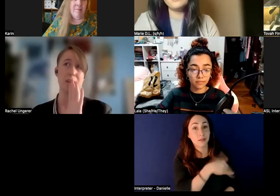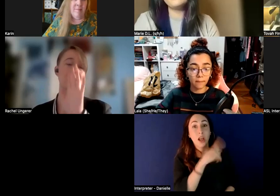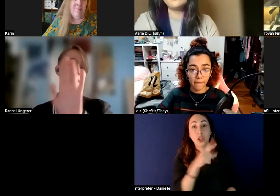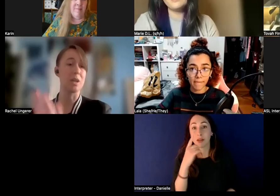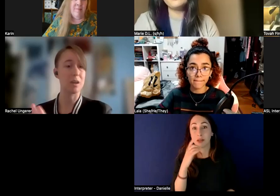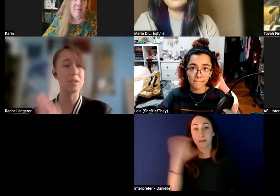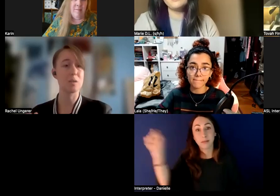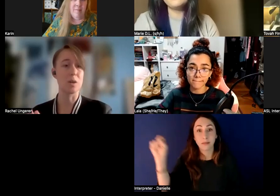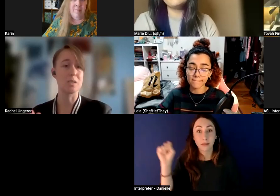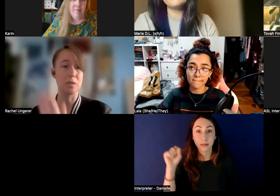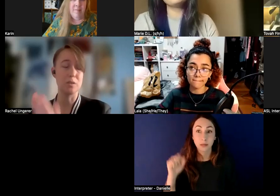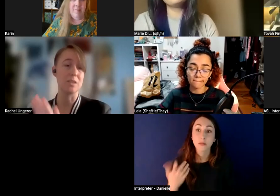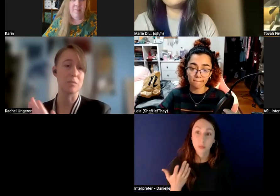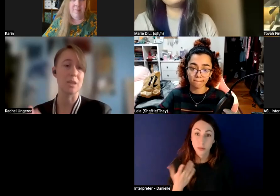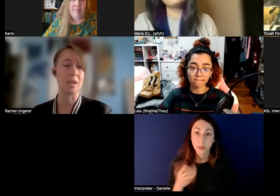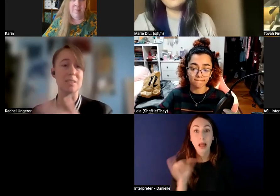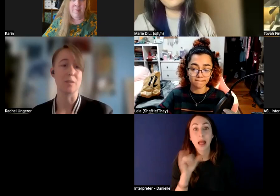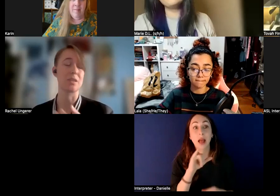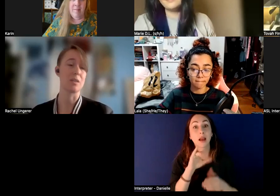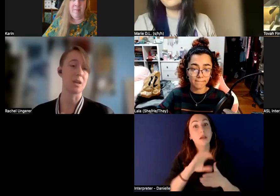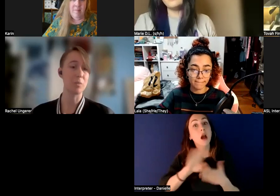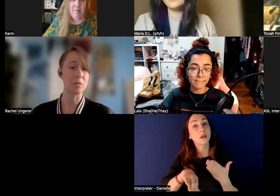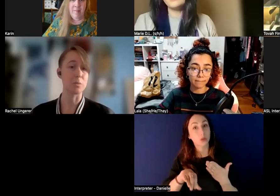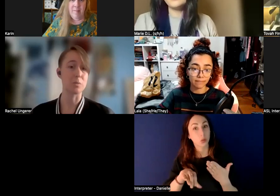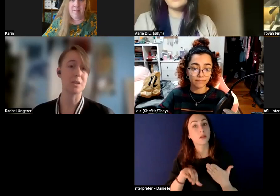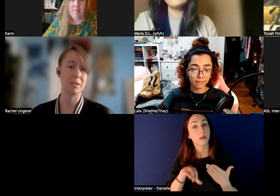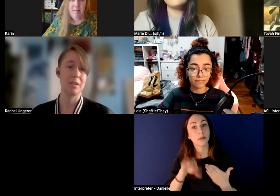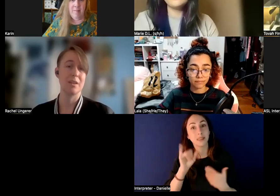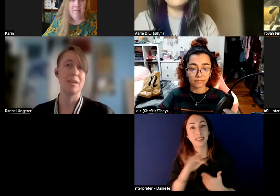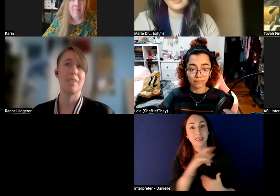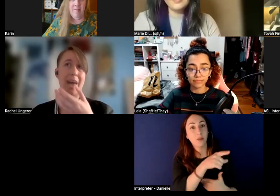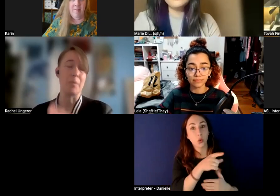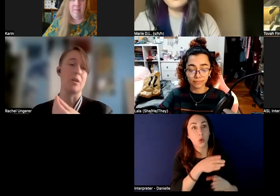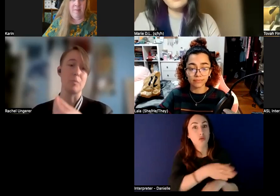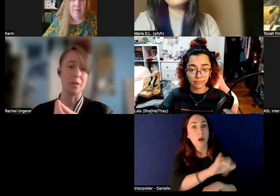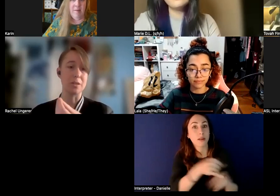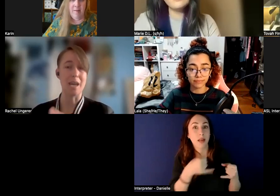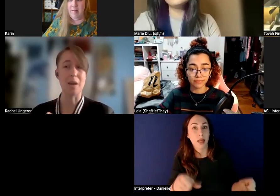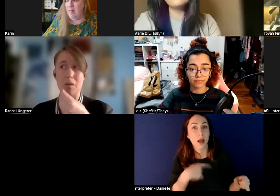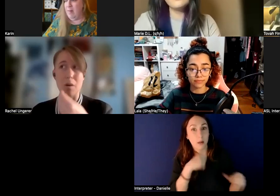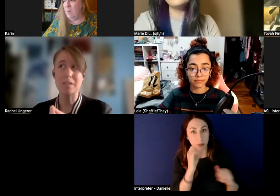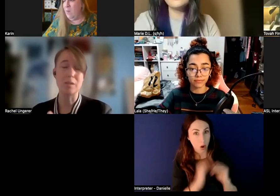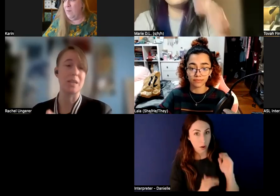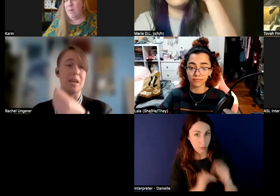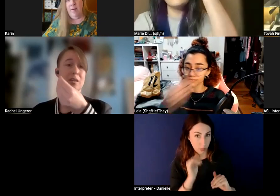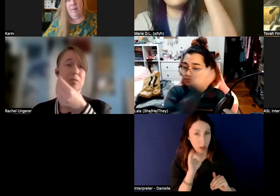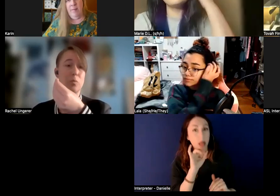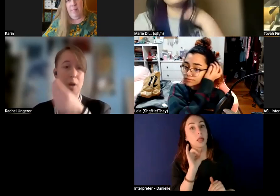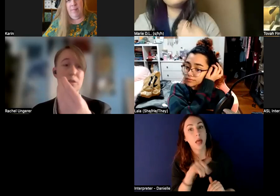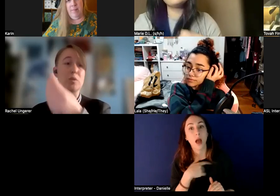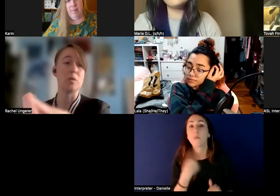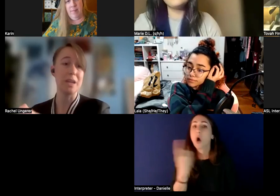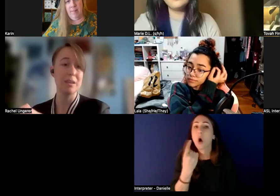like, there's going to be a consequence for you doing something that is outside of what I'm comfortable with. That part of boundaries. I was always good at being